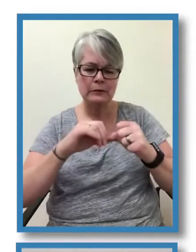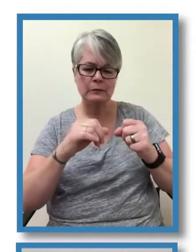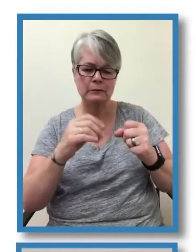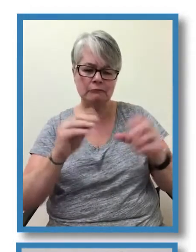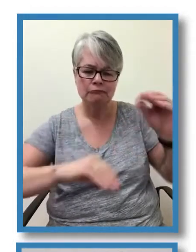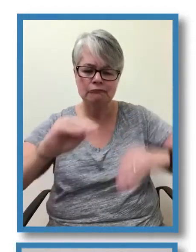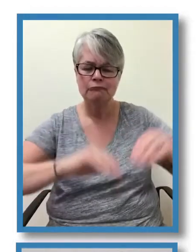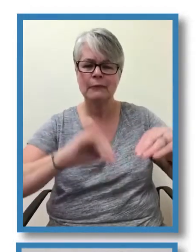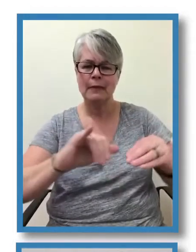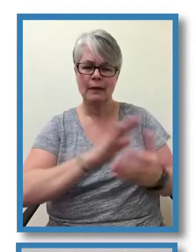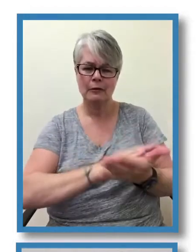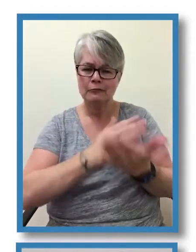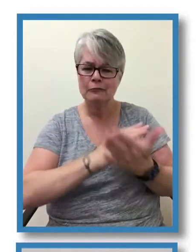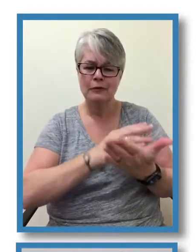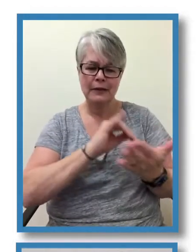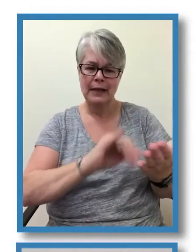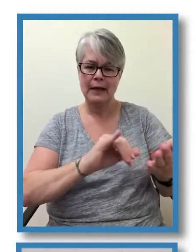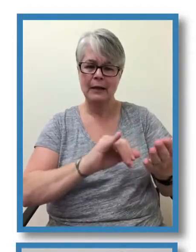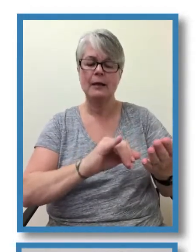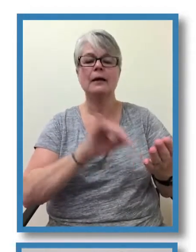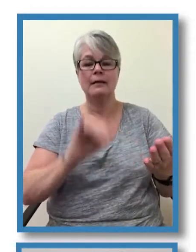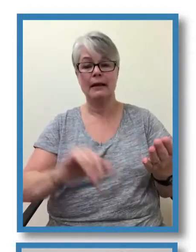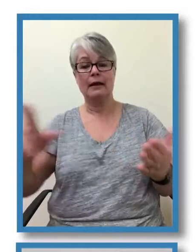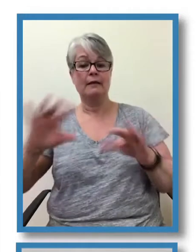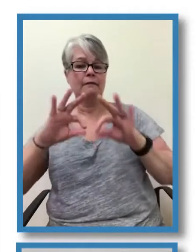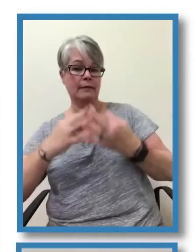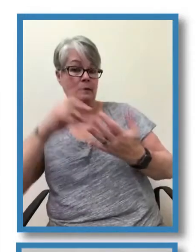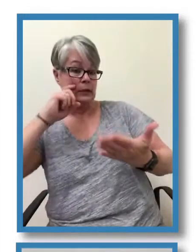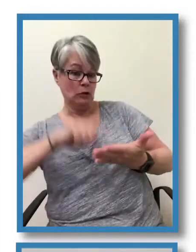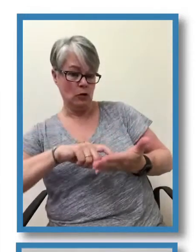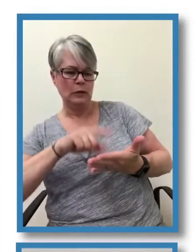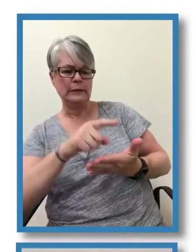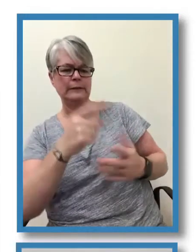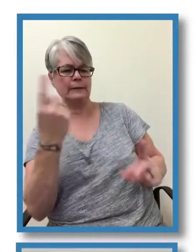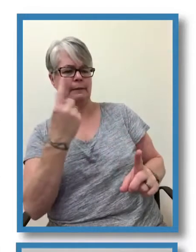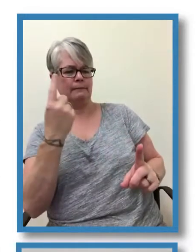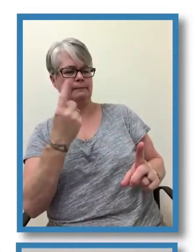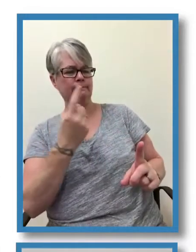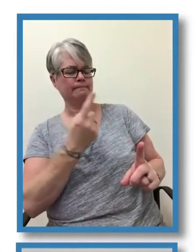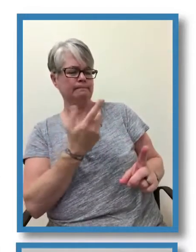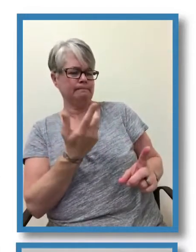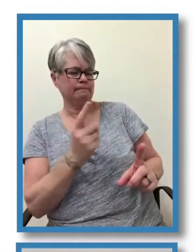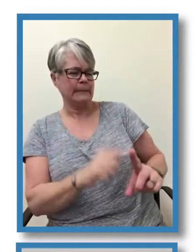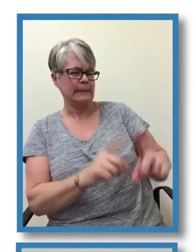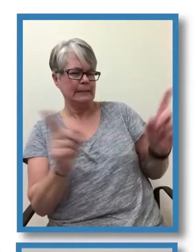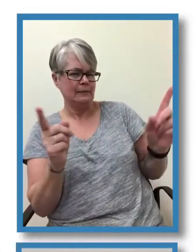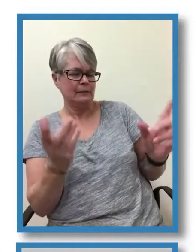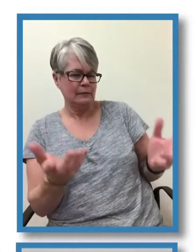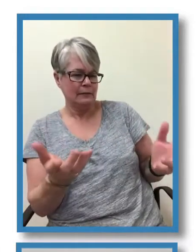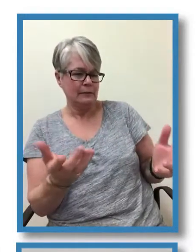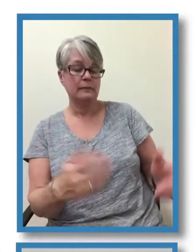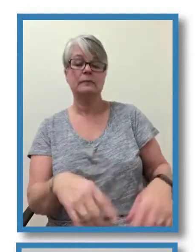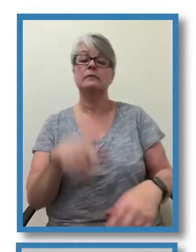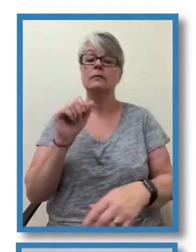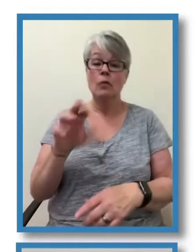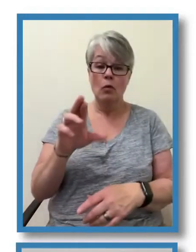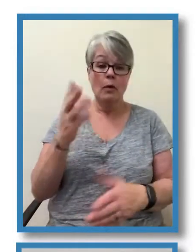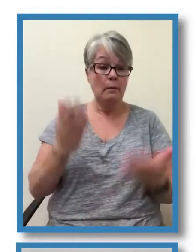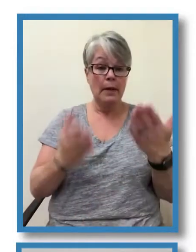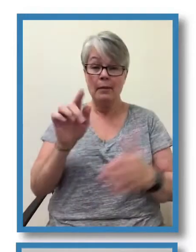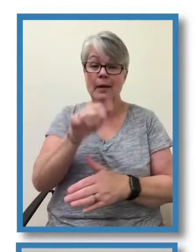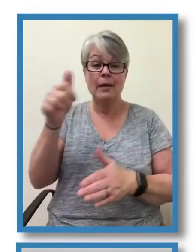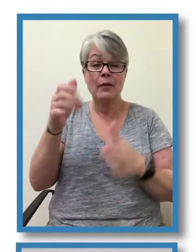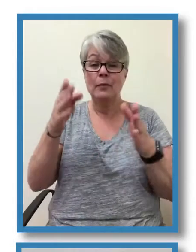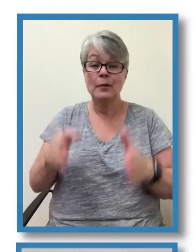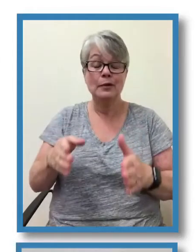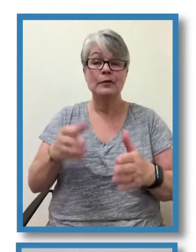who was always very good and proactive about planning a trip, a vacation they were going to go on, and now they are no longer doing